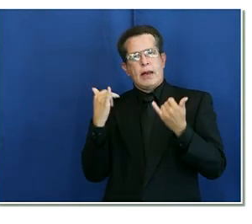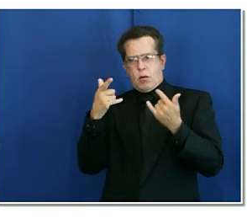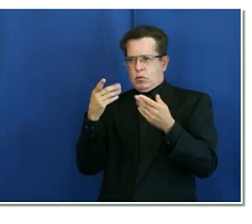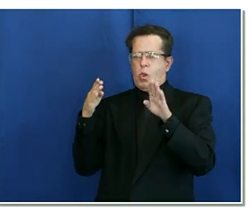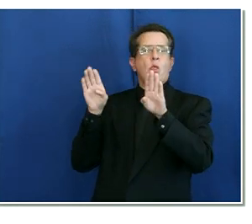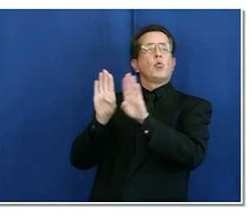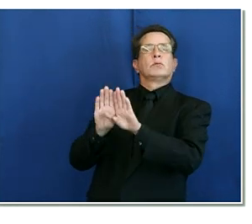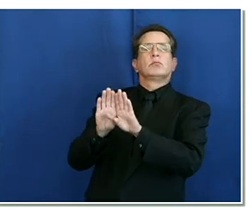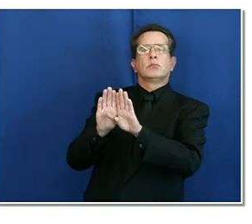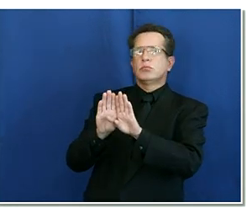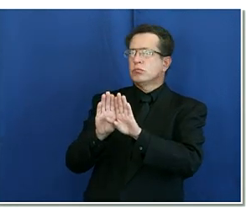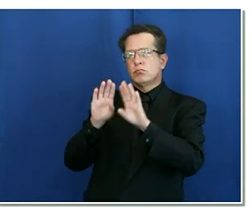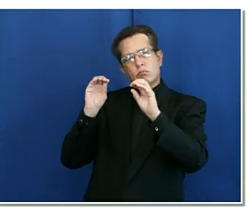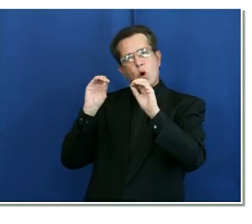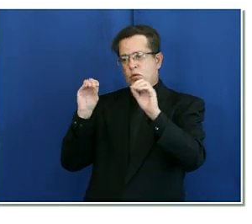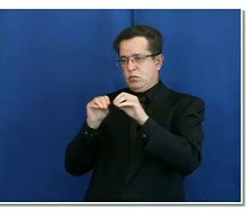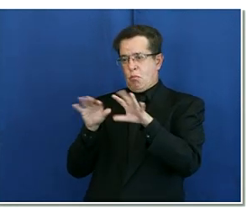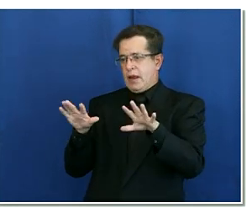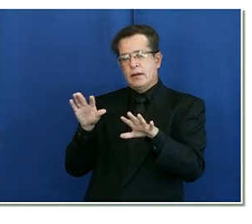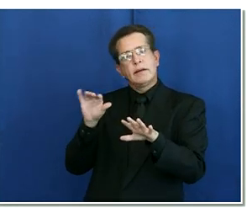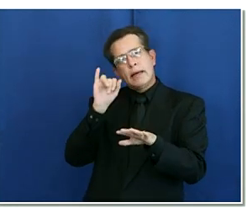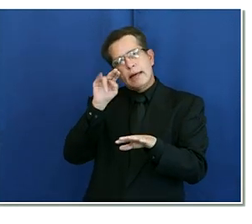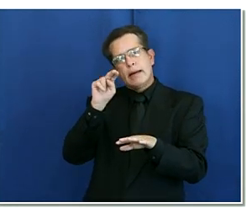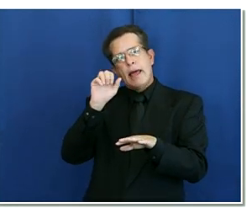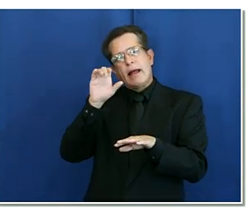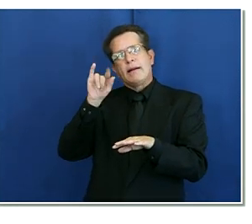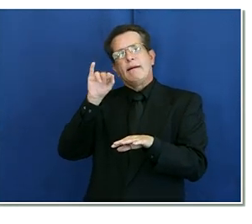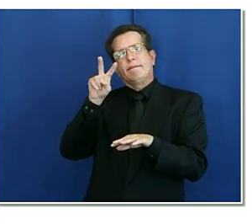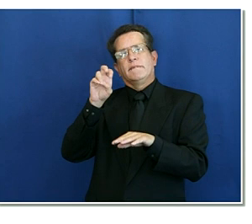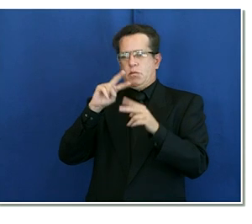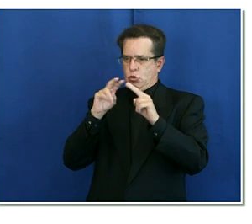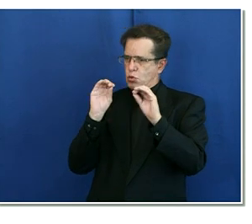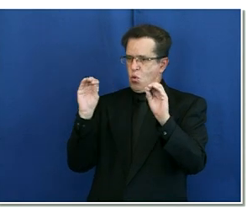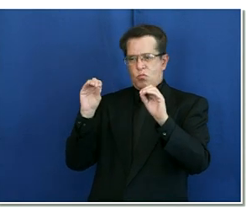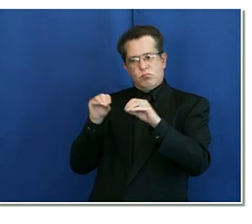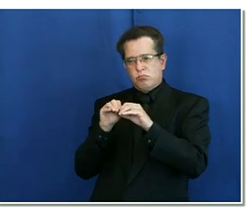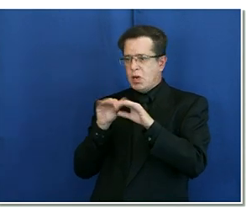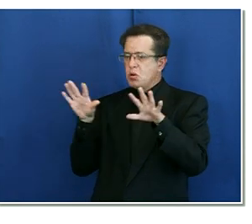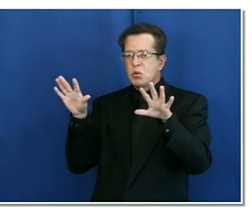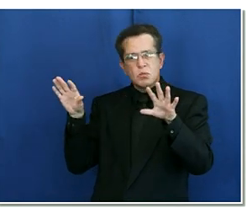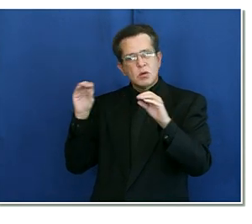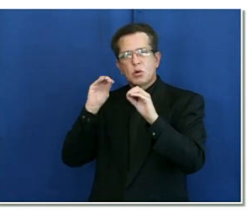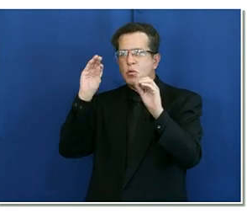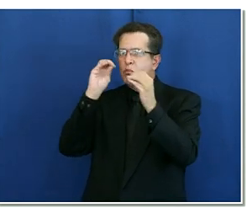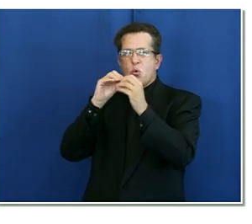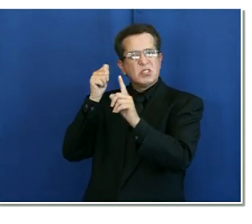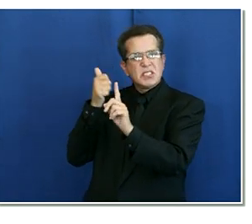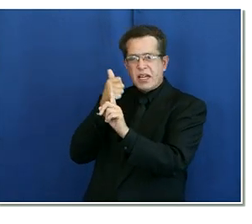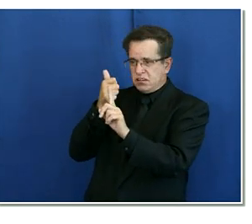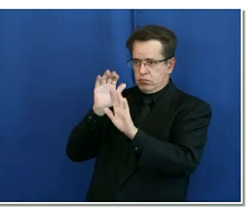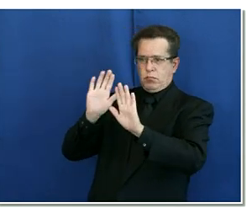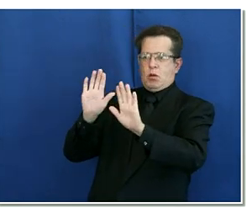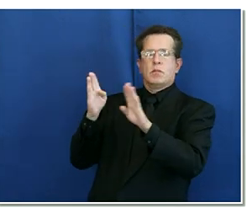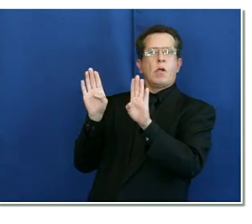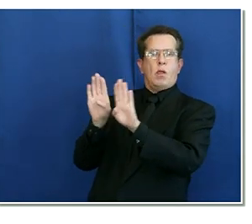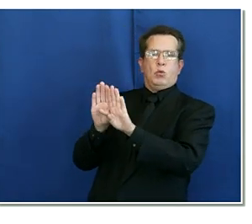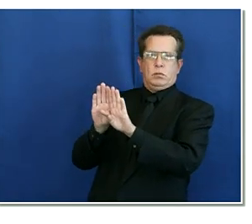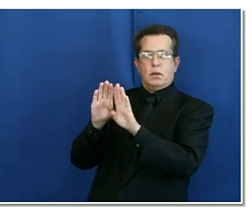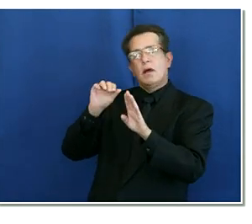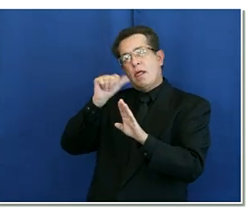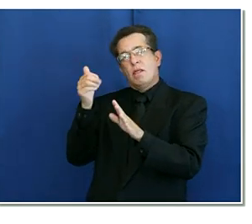closed and inactive outbreaks, meaning no new cases have been reported in the past 14 days or longer. This